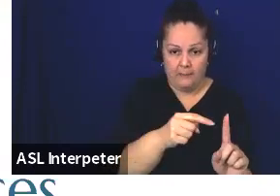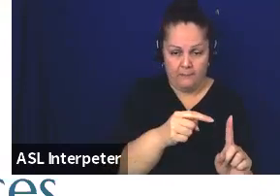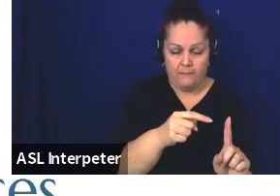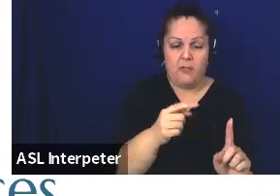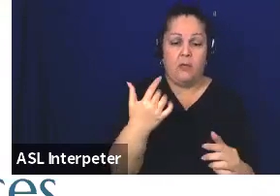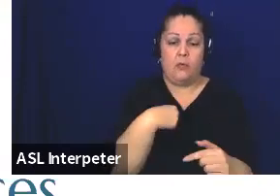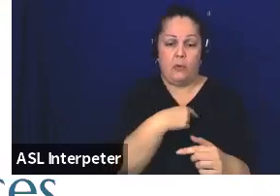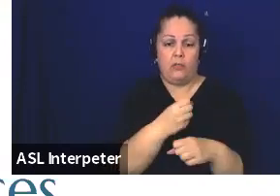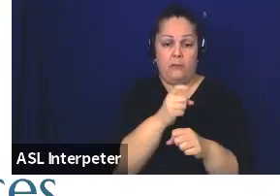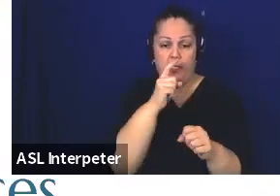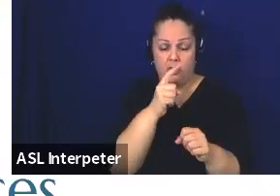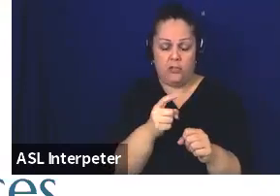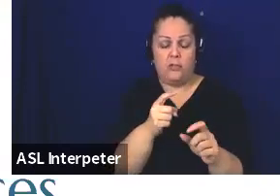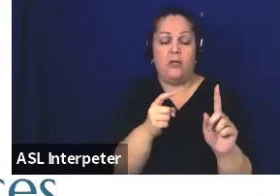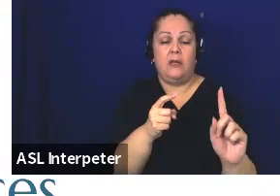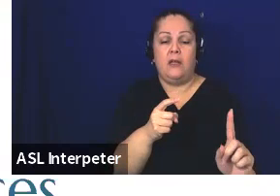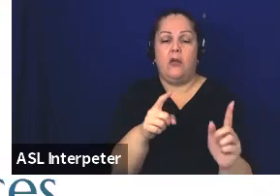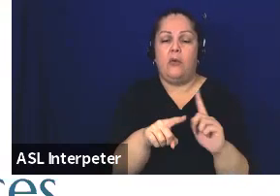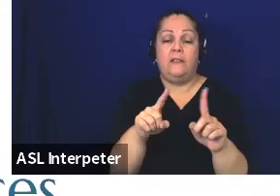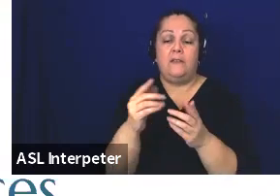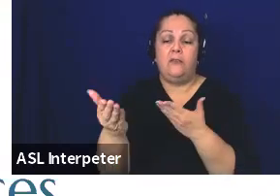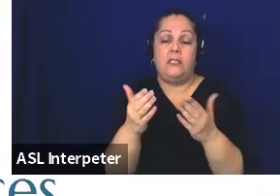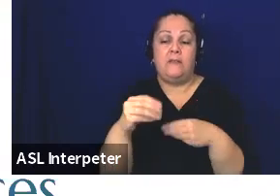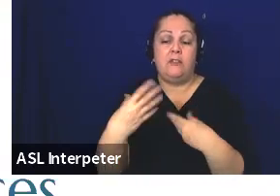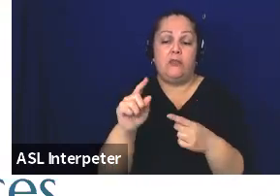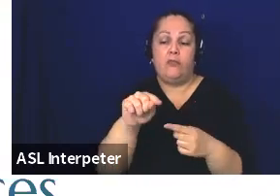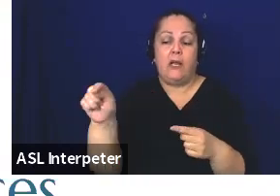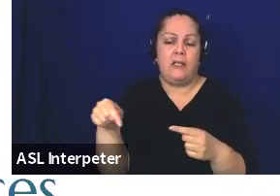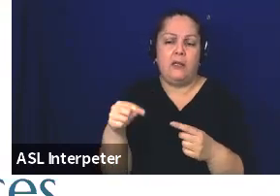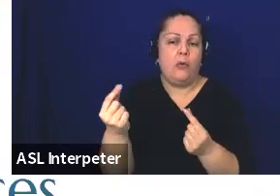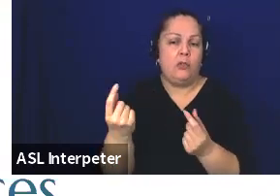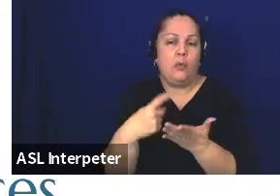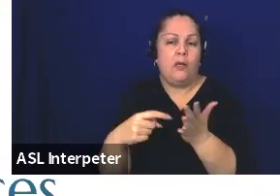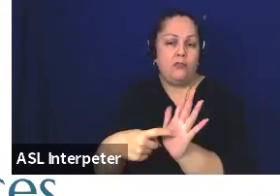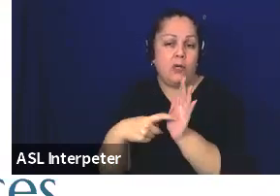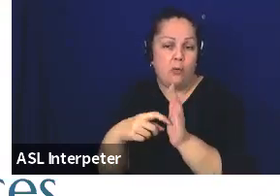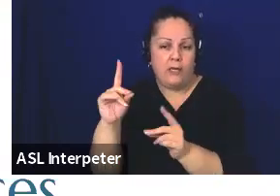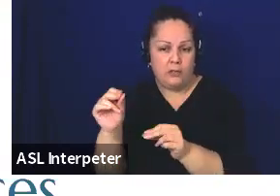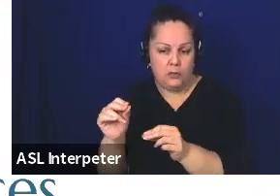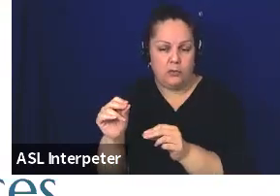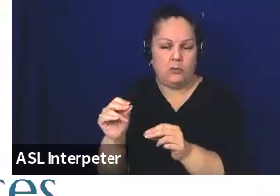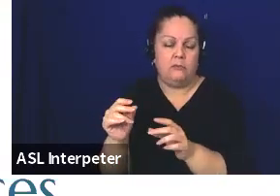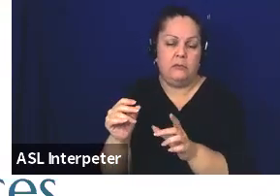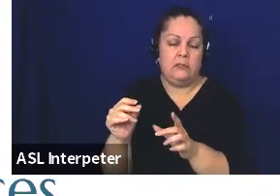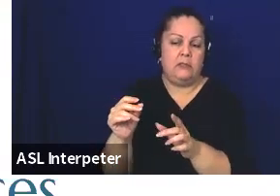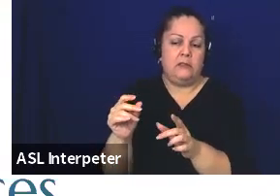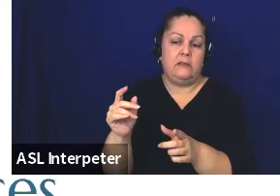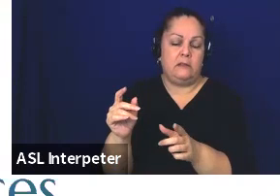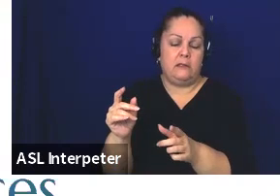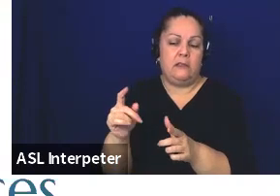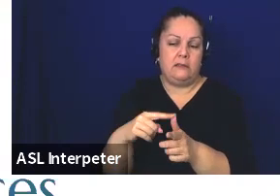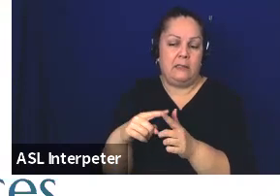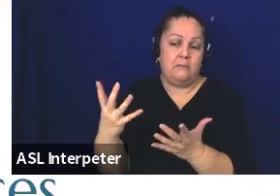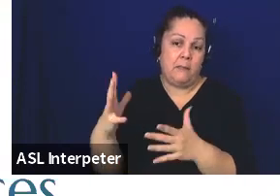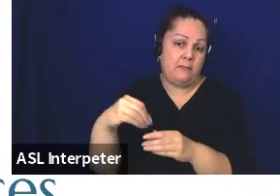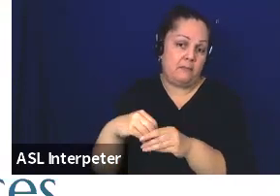make sure what the various service providers must do before looping them into any crisis situation.